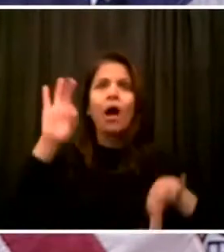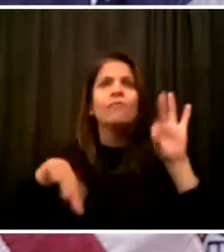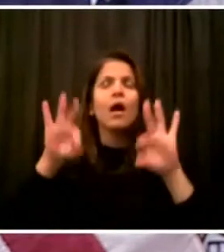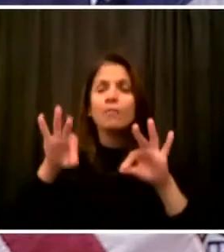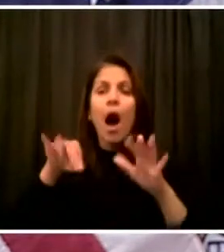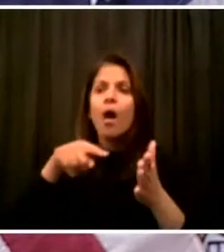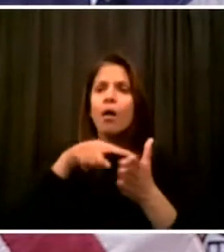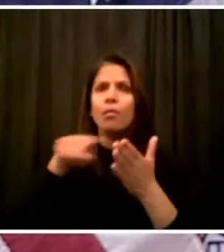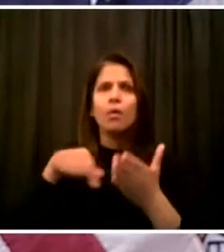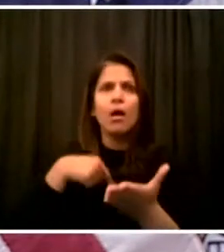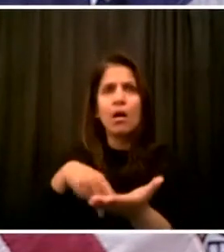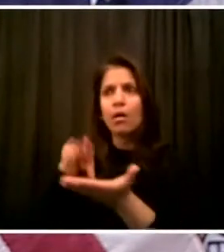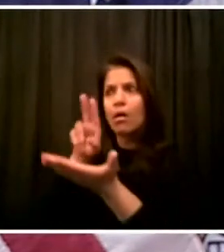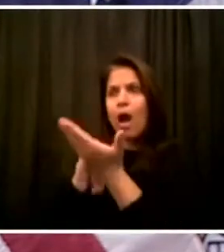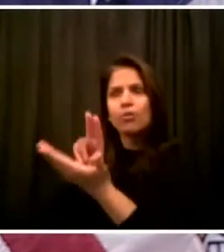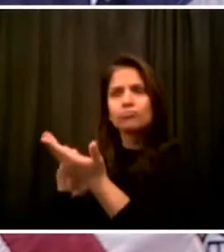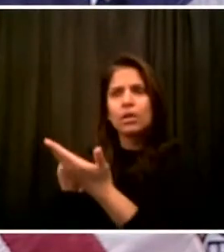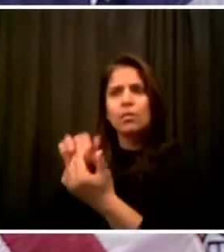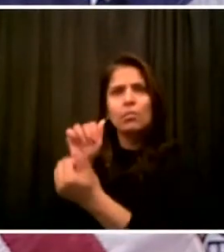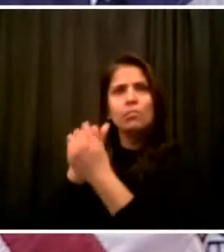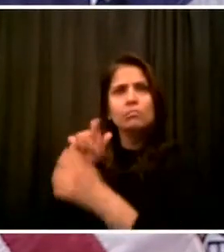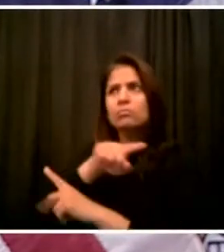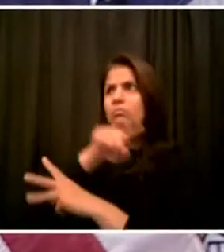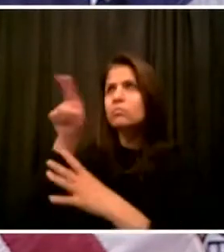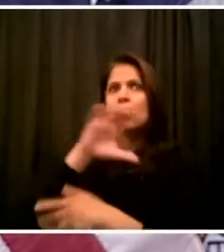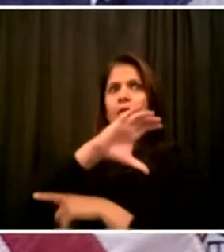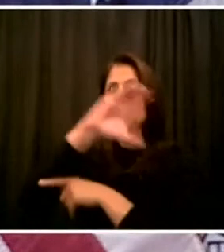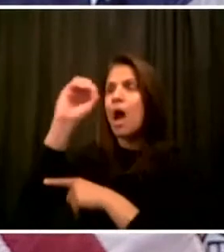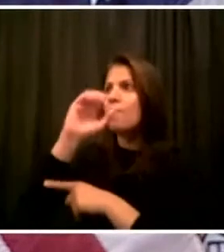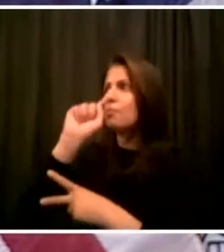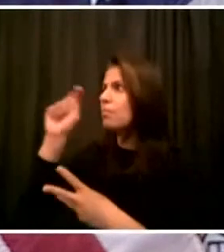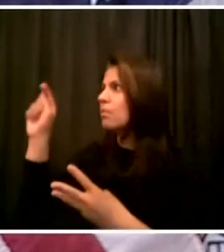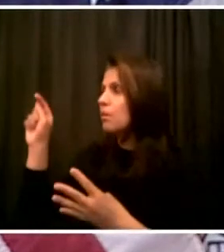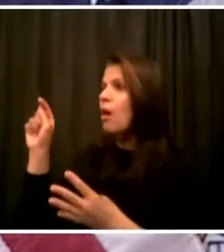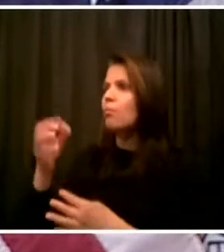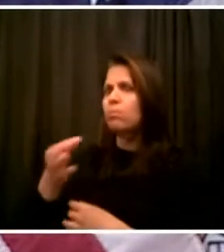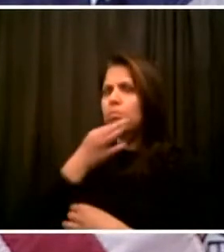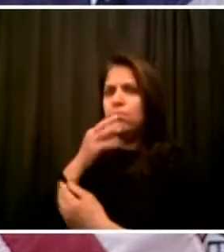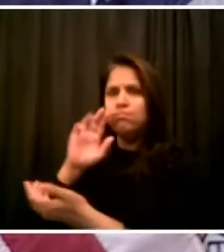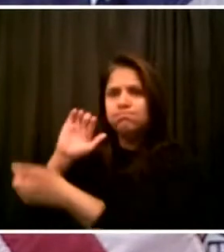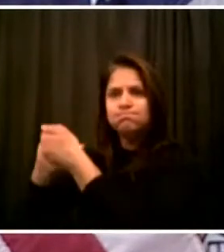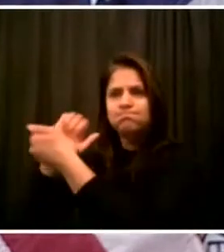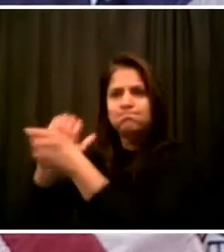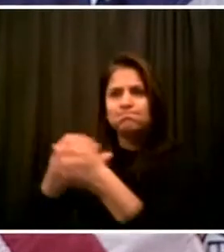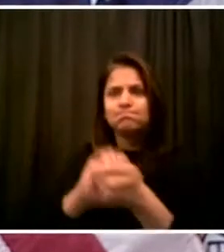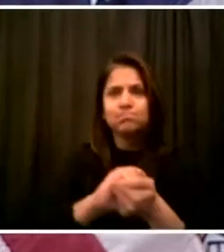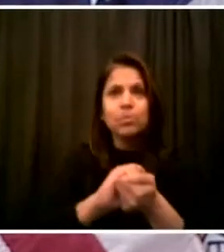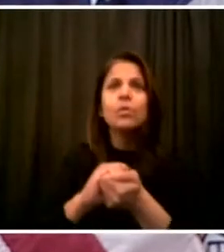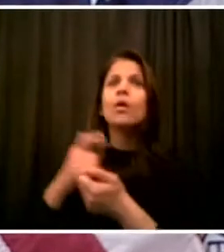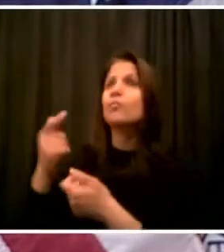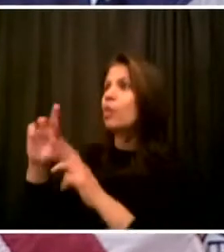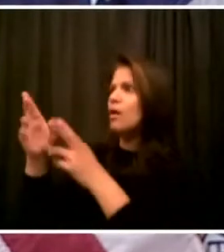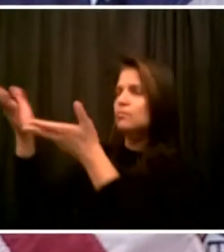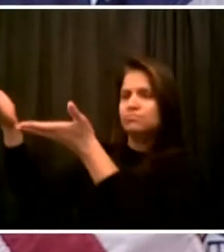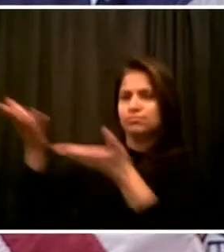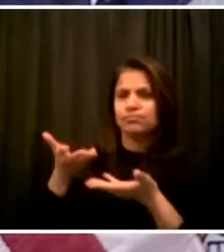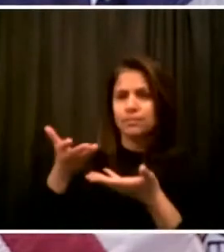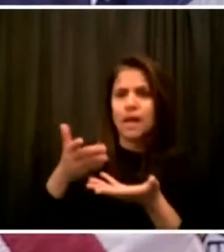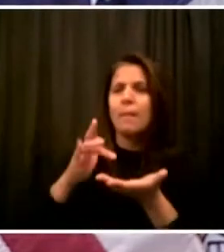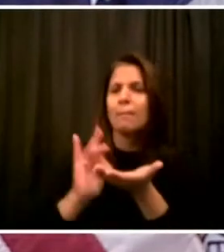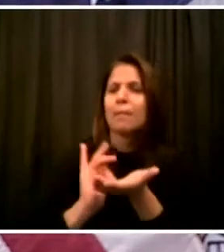did an amazing job. Many, many great people. Want to give special thanks to